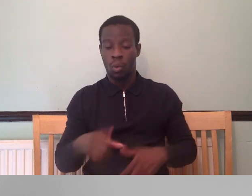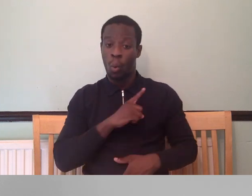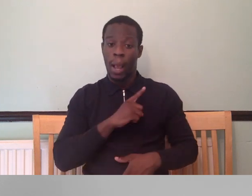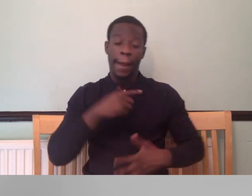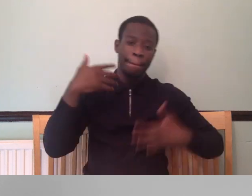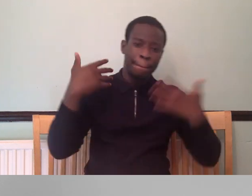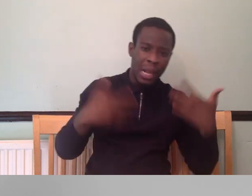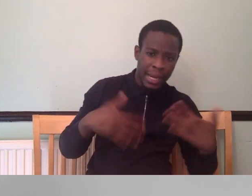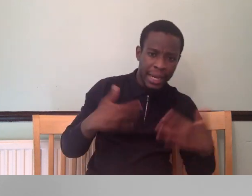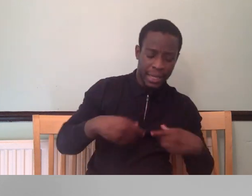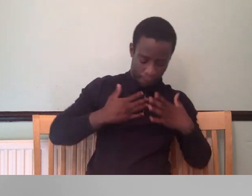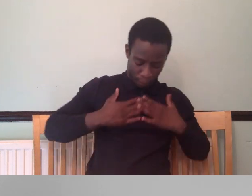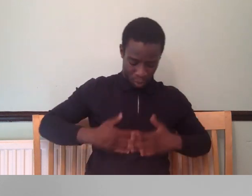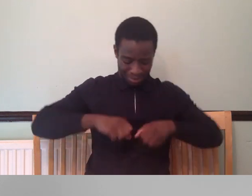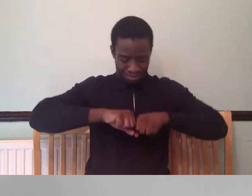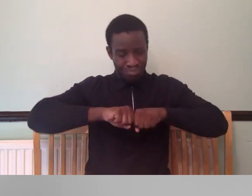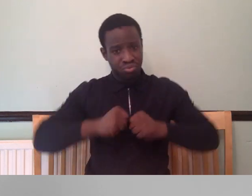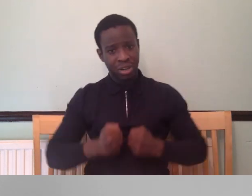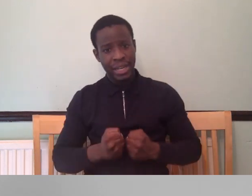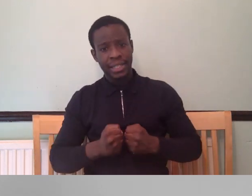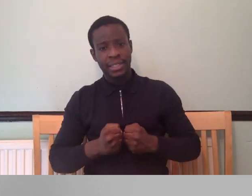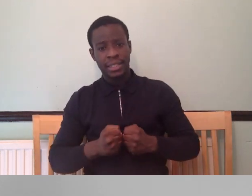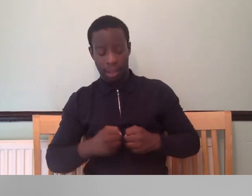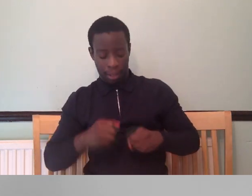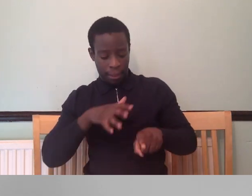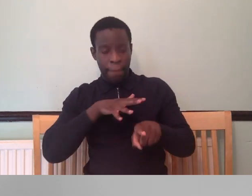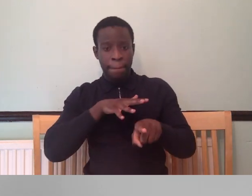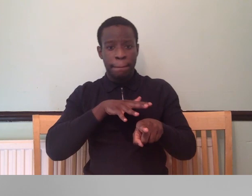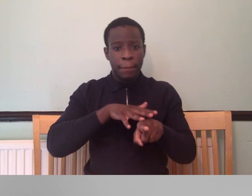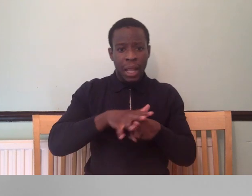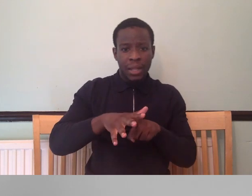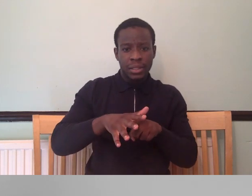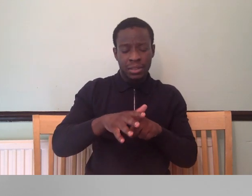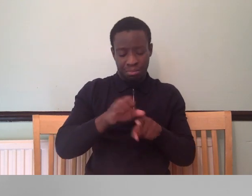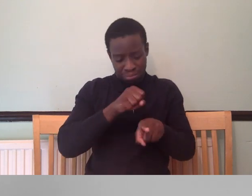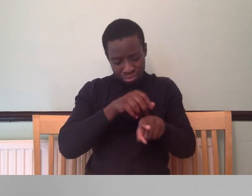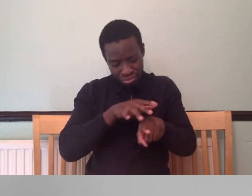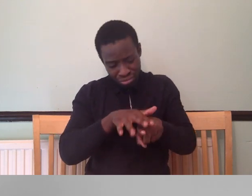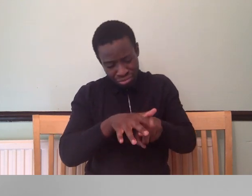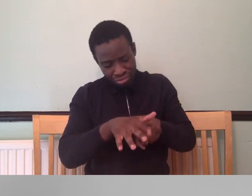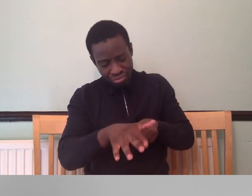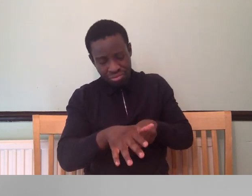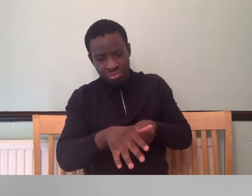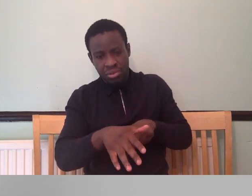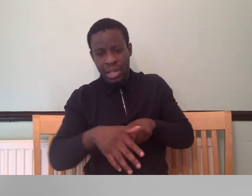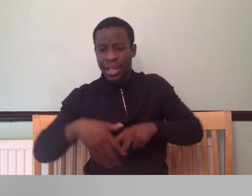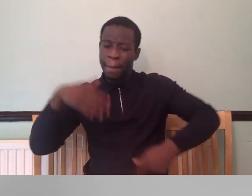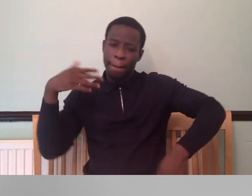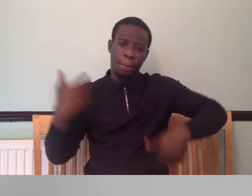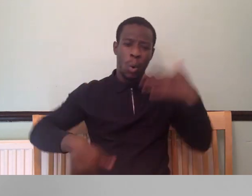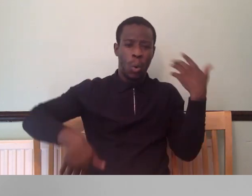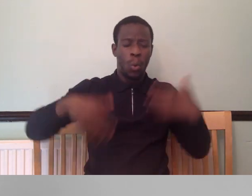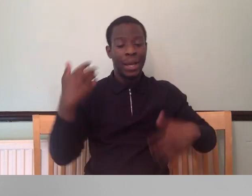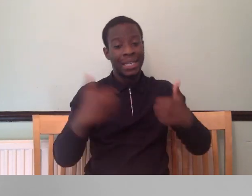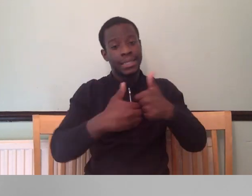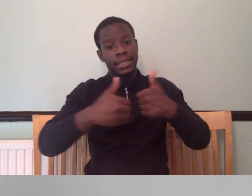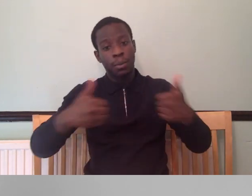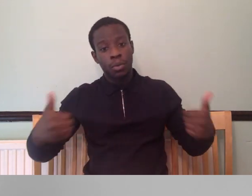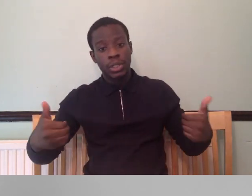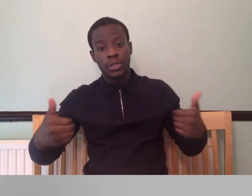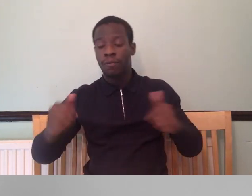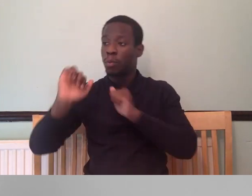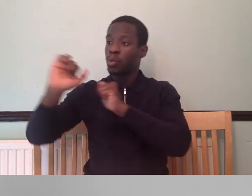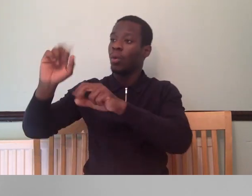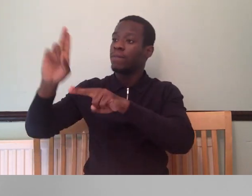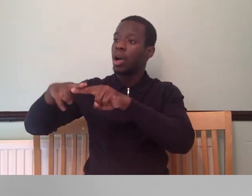pain, the breaking of your body, the shedding of your holy blood, the anguish of separation from